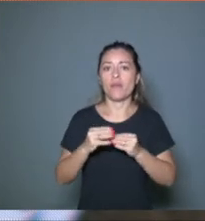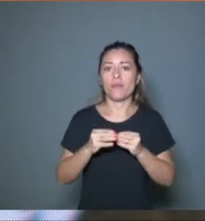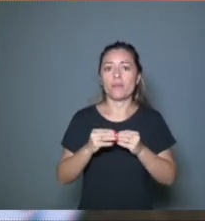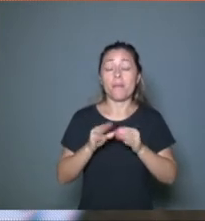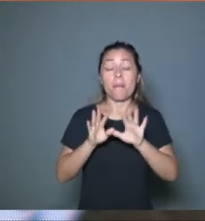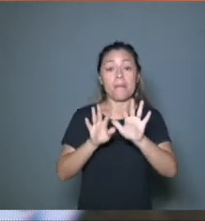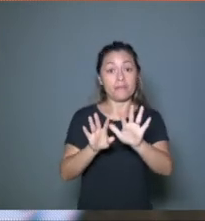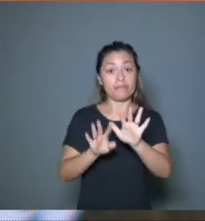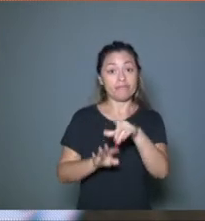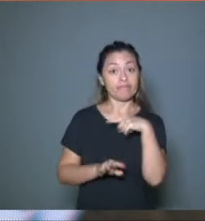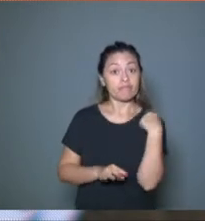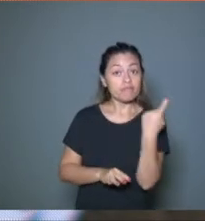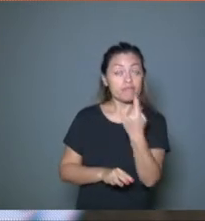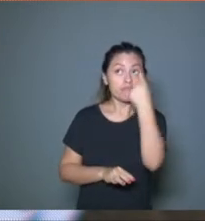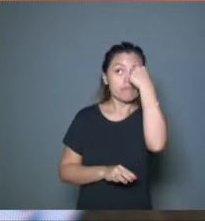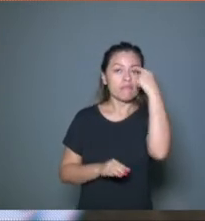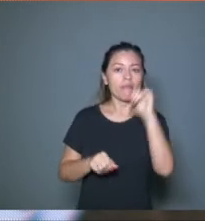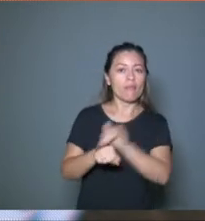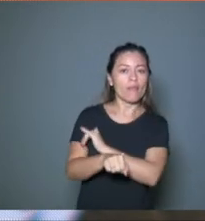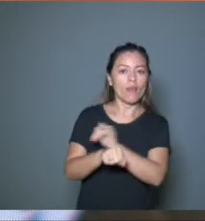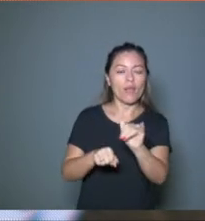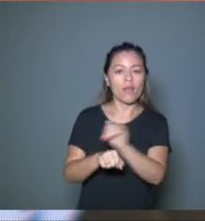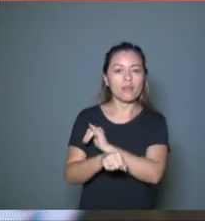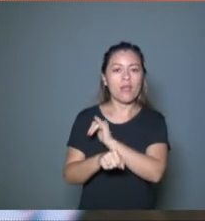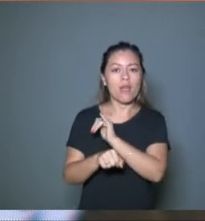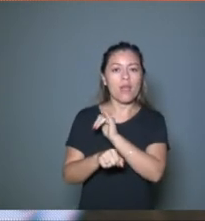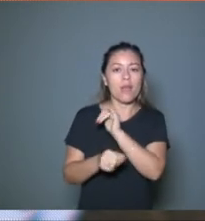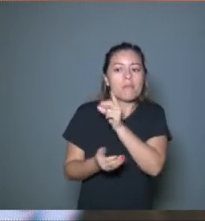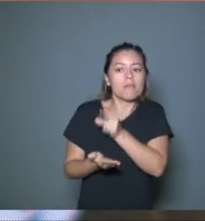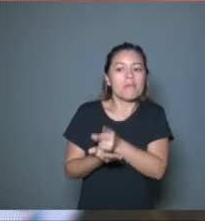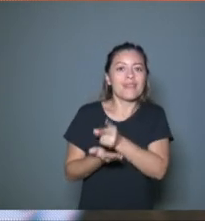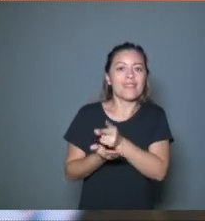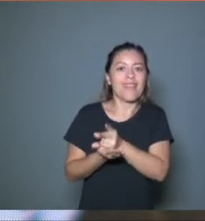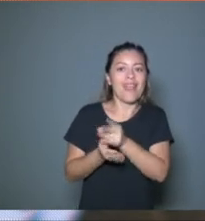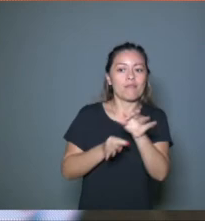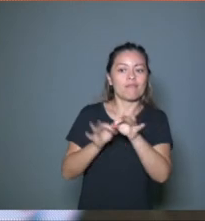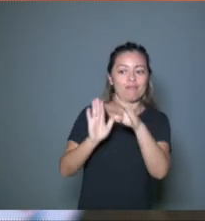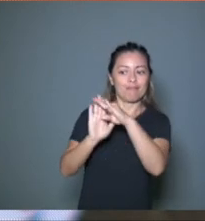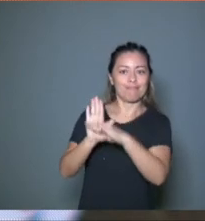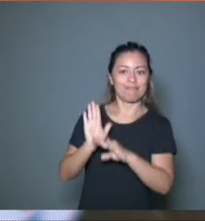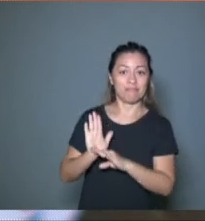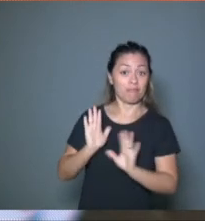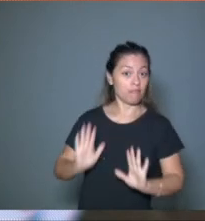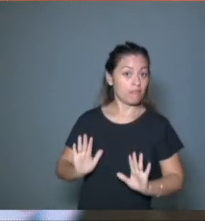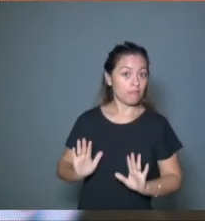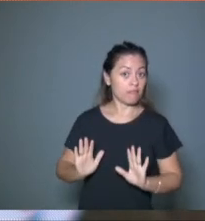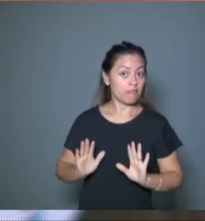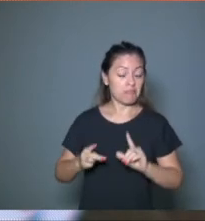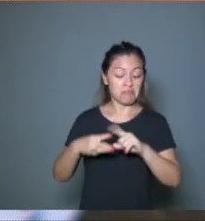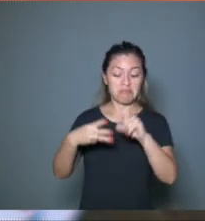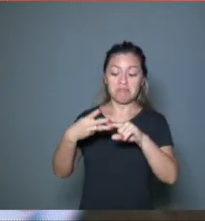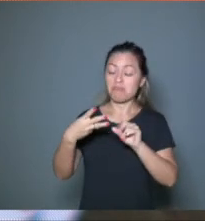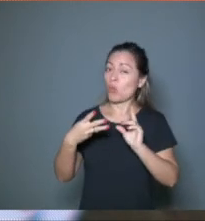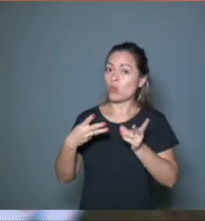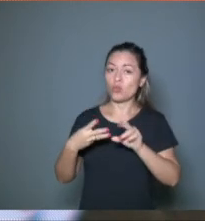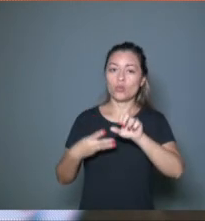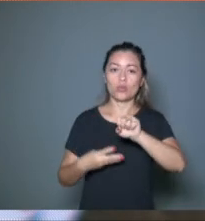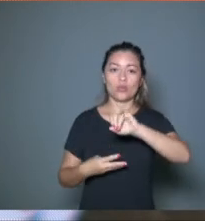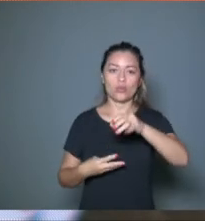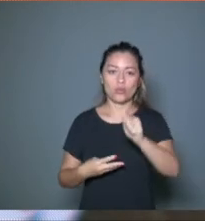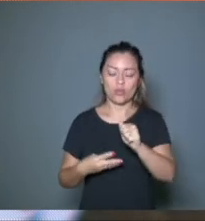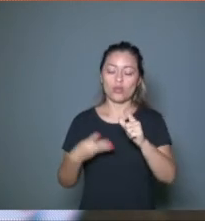this shortage in input. In our case, our strategy is to maintain our portfolio, the